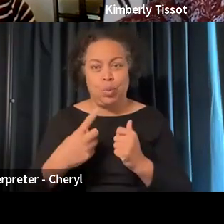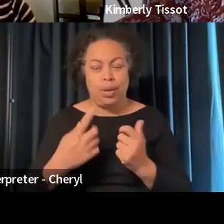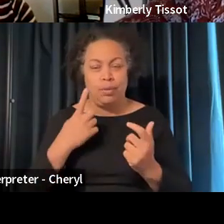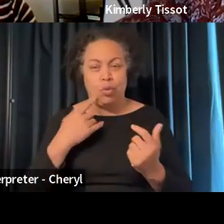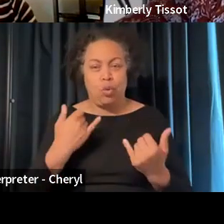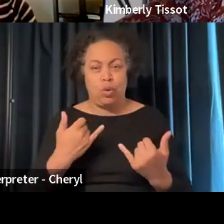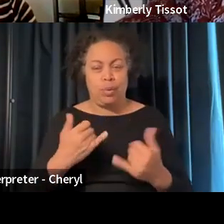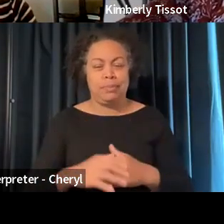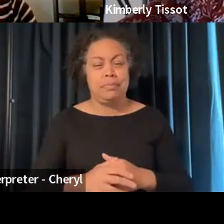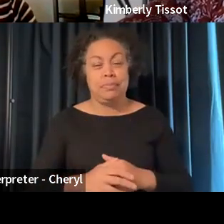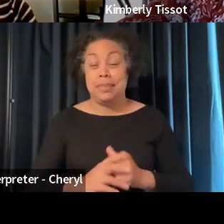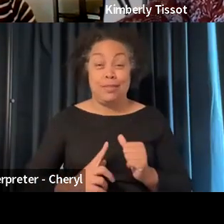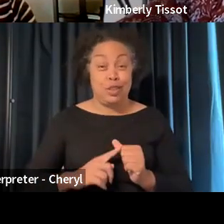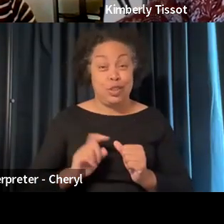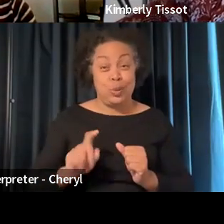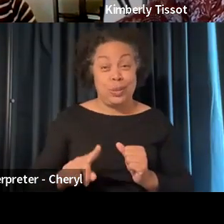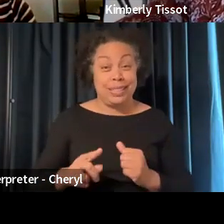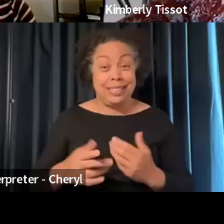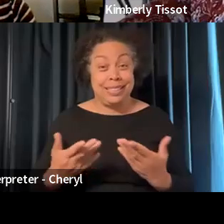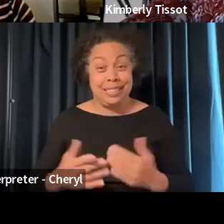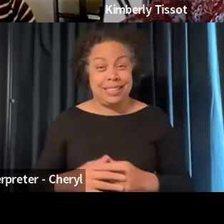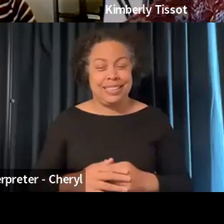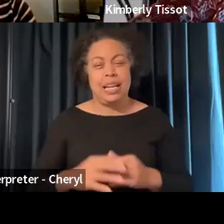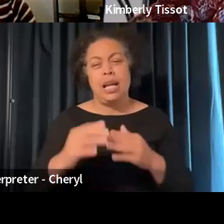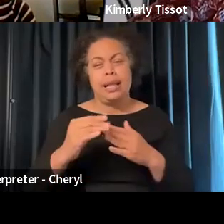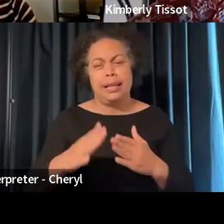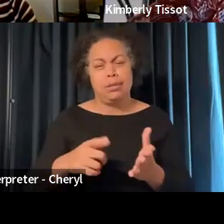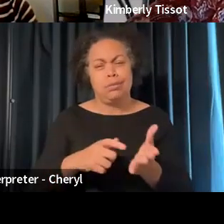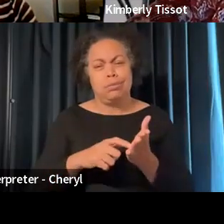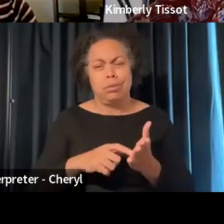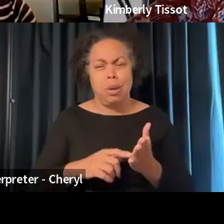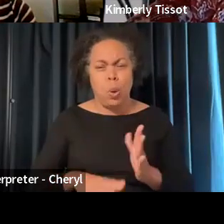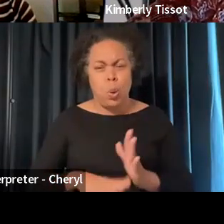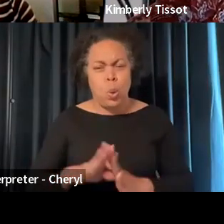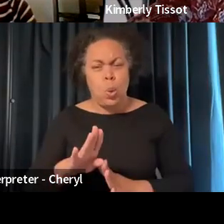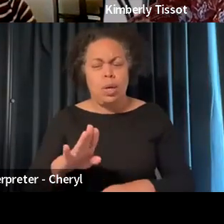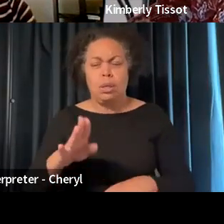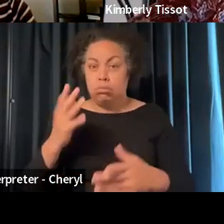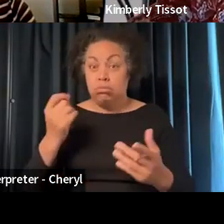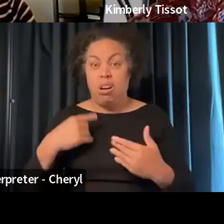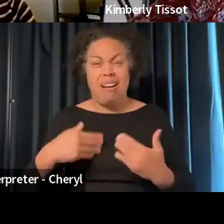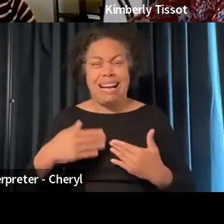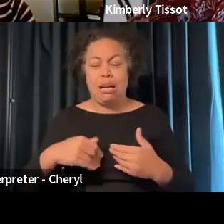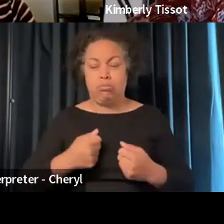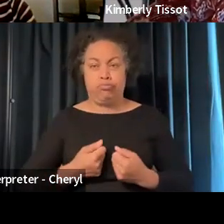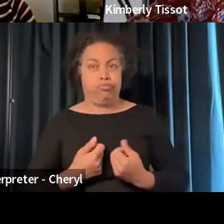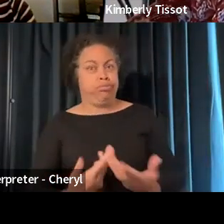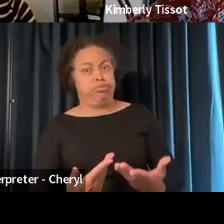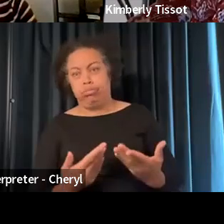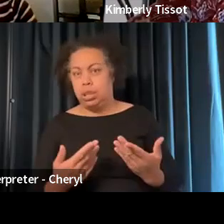presentation, is leaders need a boost. We get drained after a while. So for all 3 of